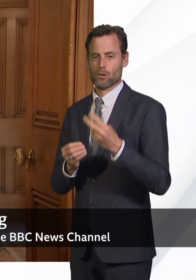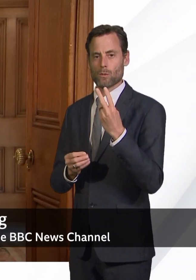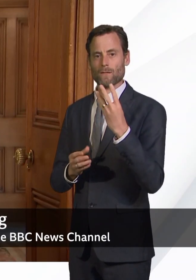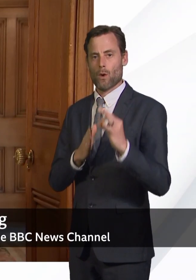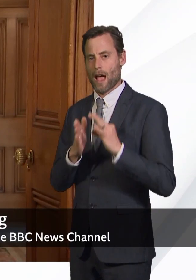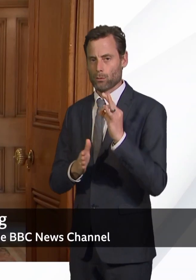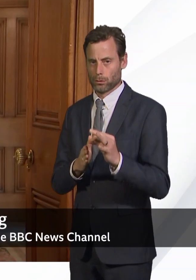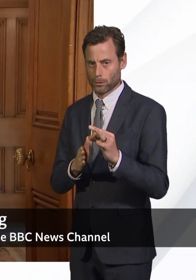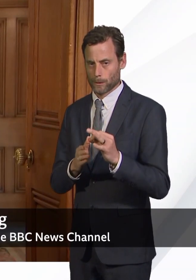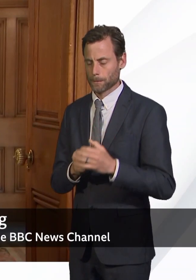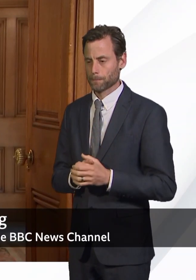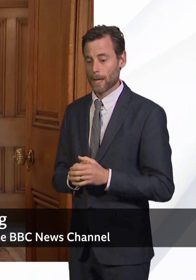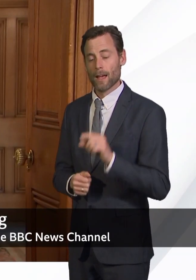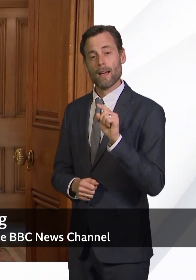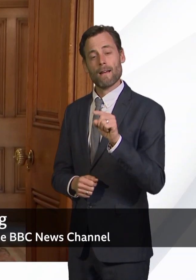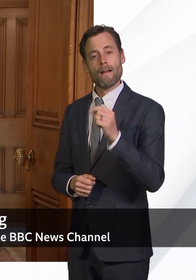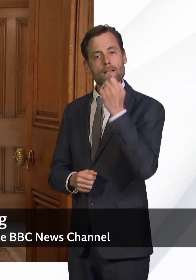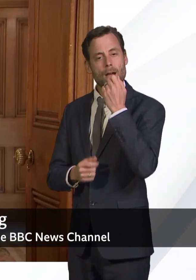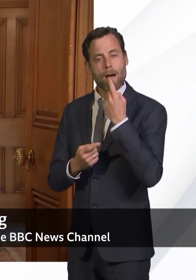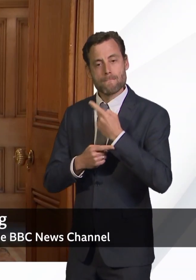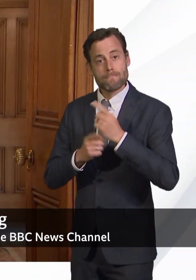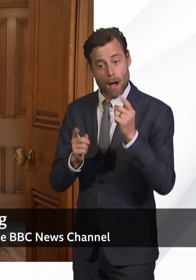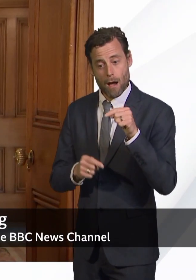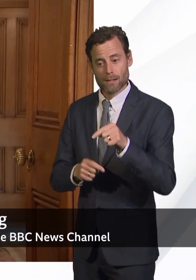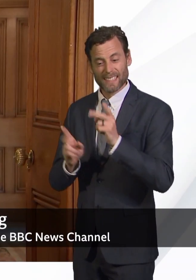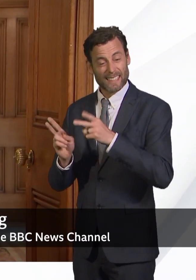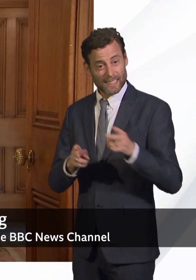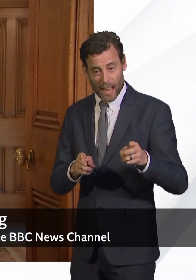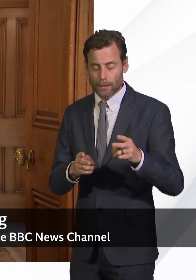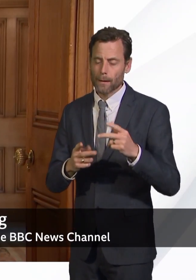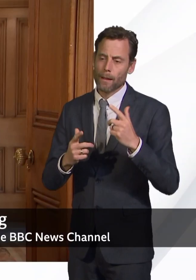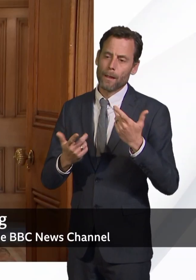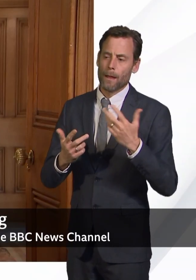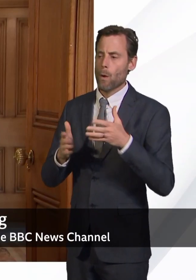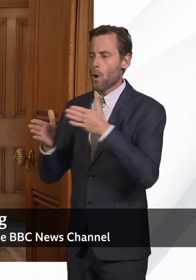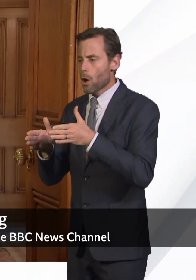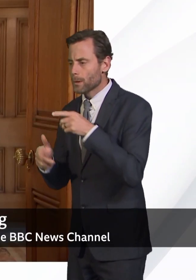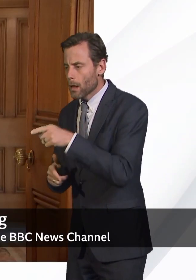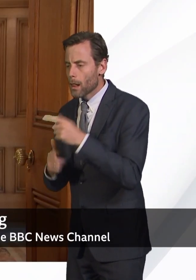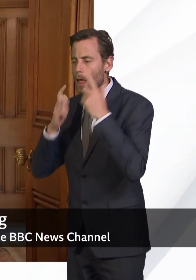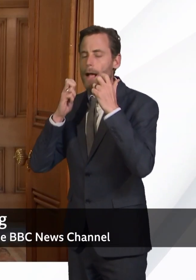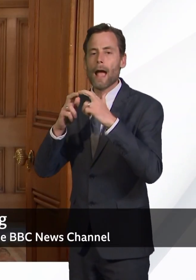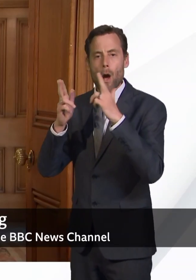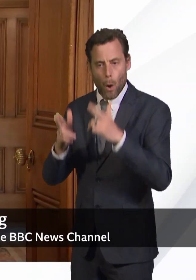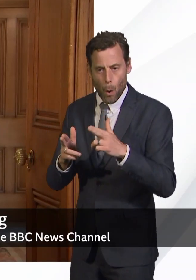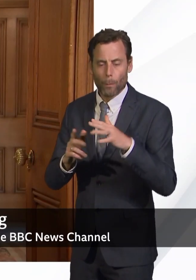yesterday. These figures include deaths in all settings, not just in hospitals.